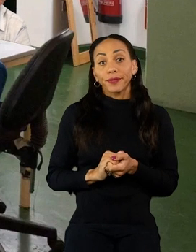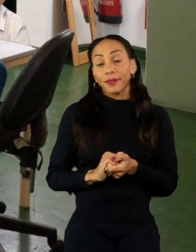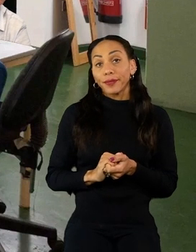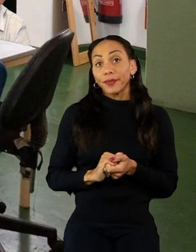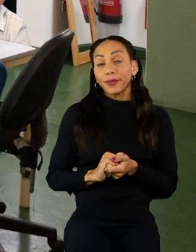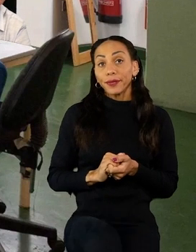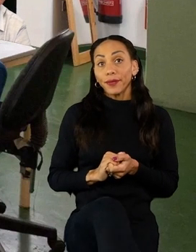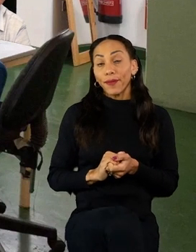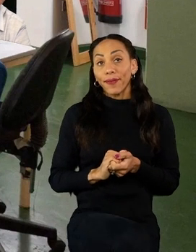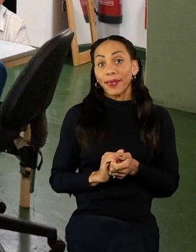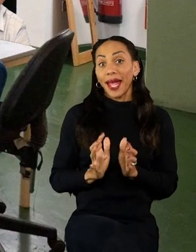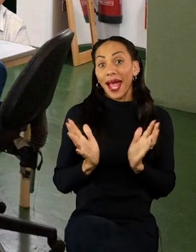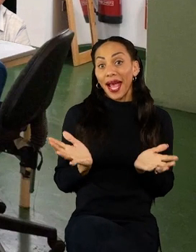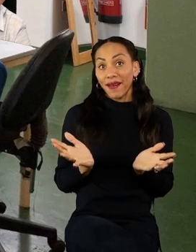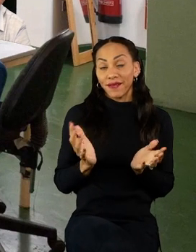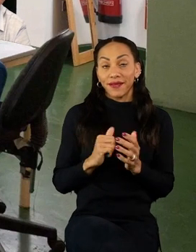it up in their studio or home.